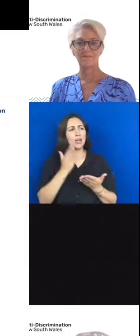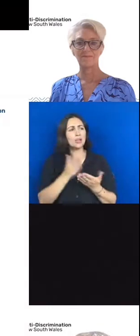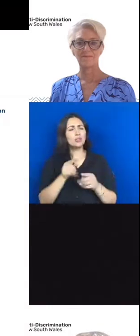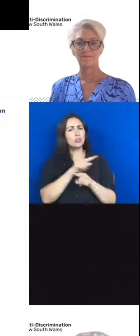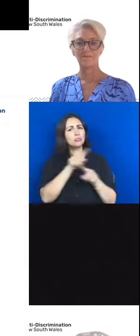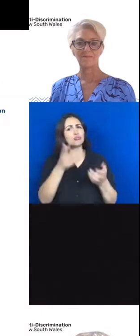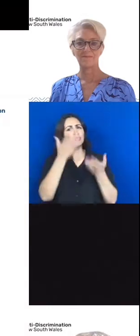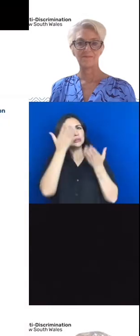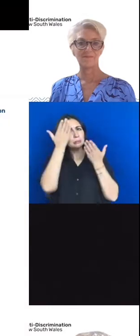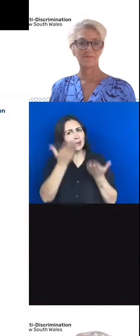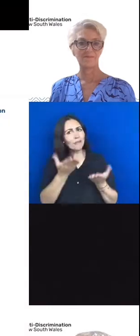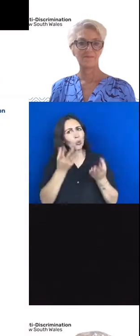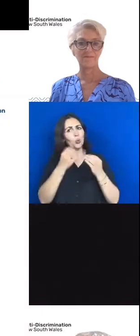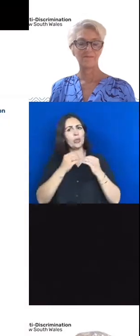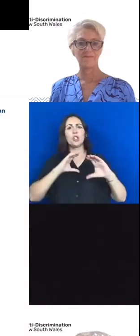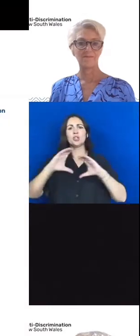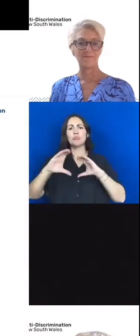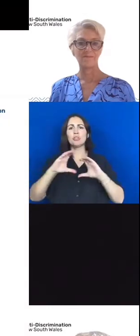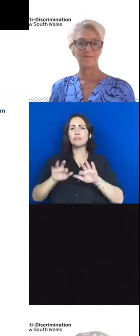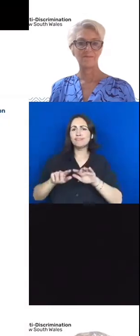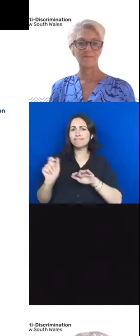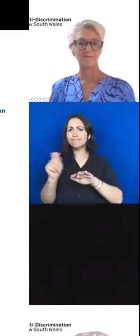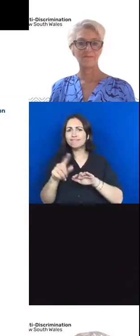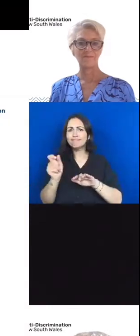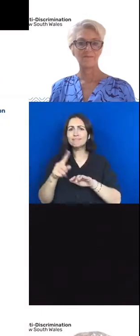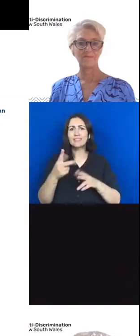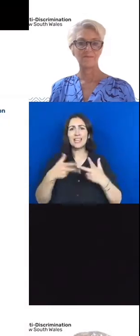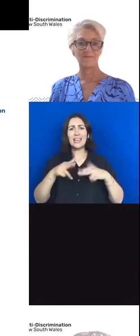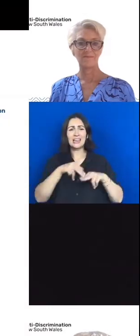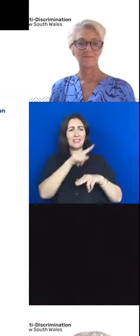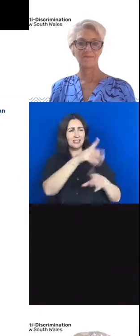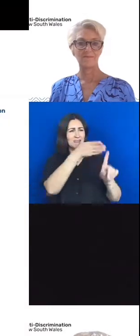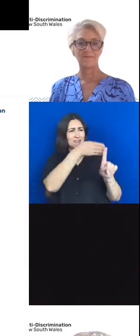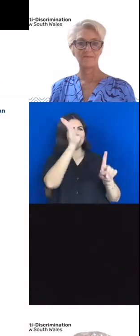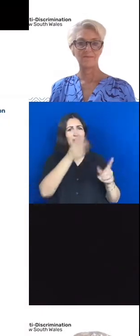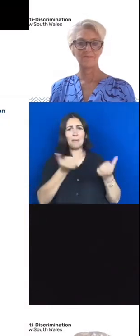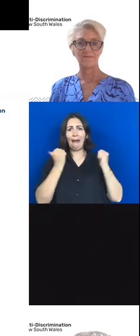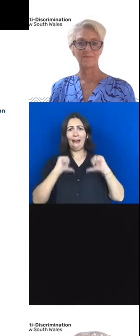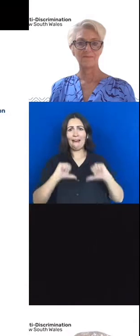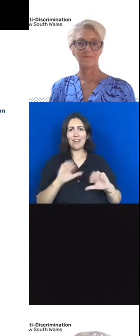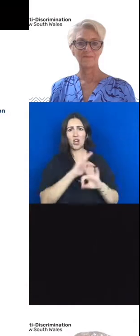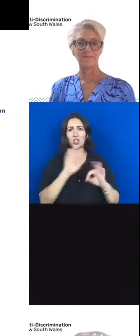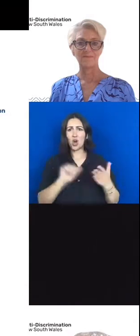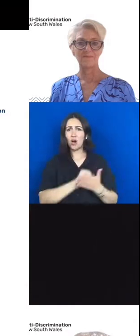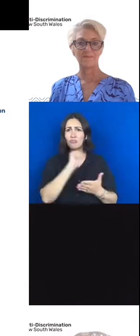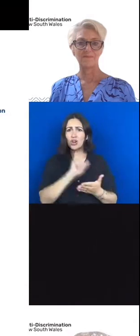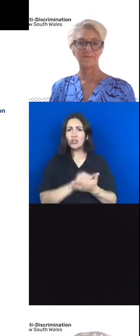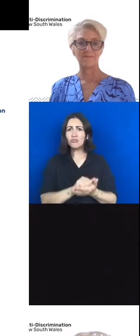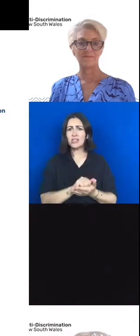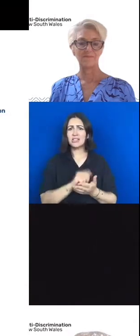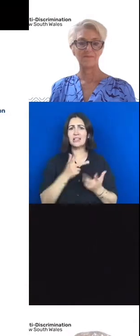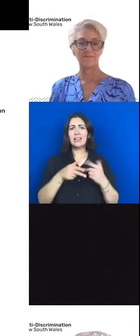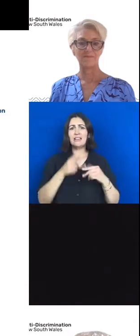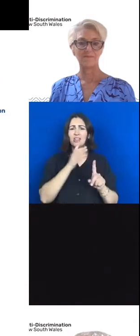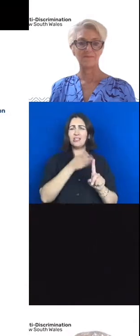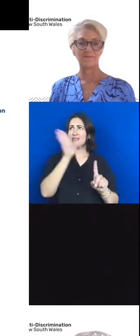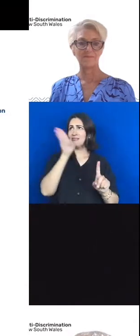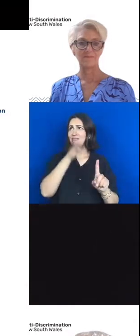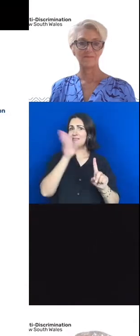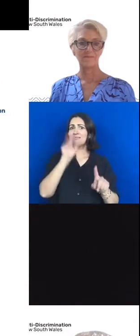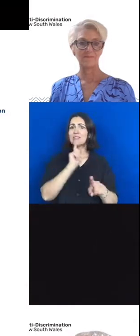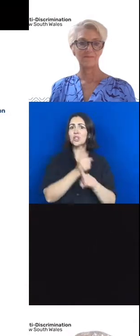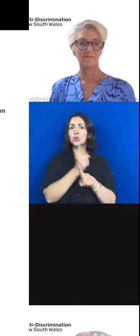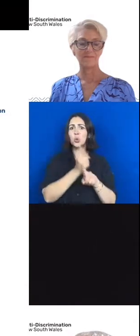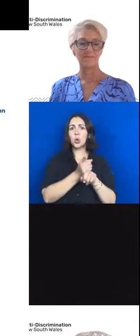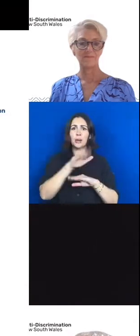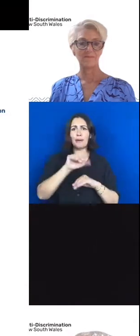communication. Any inappropriate behaviour, including disseminating irrelevant information such as political